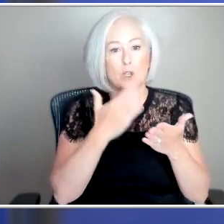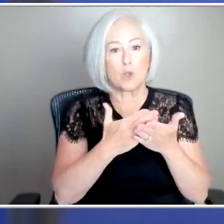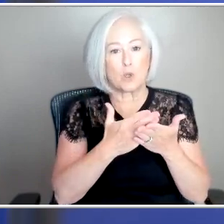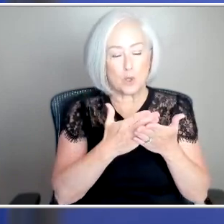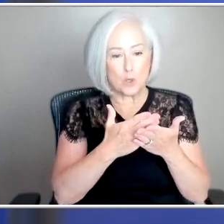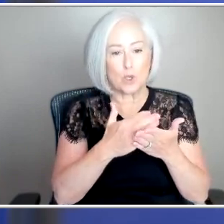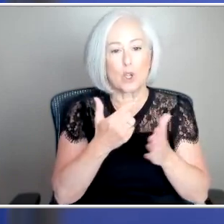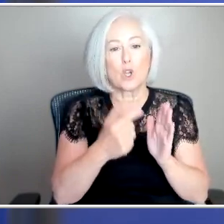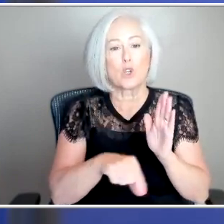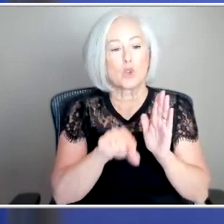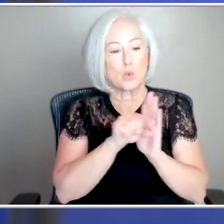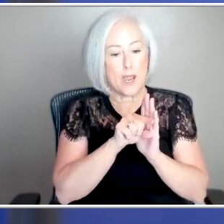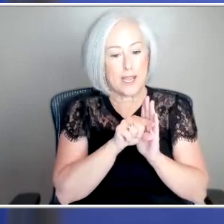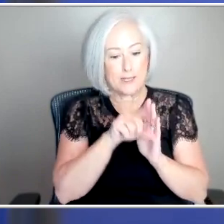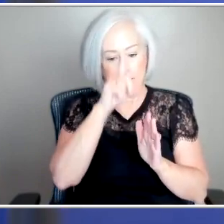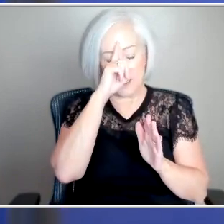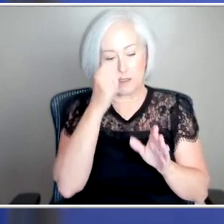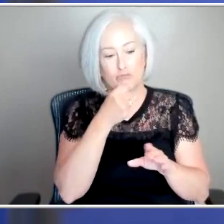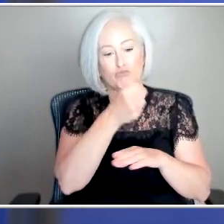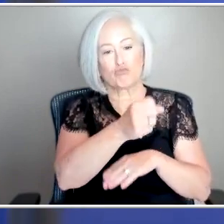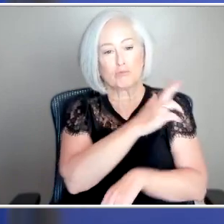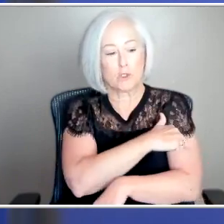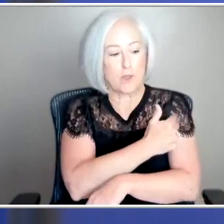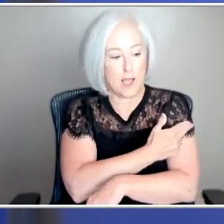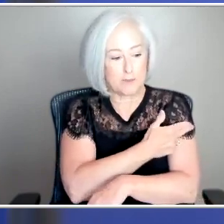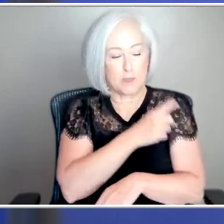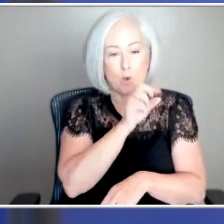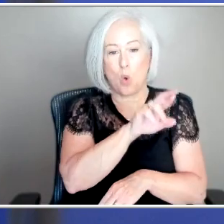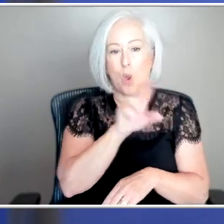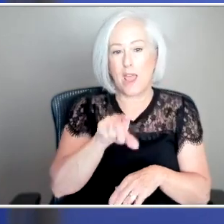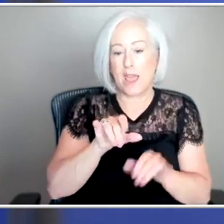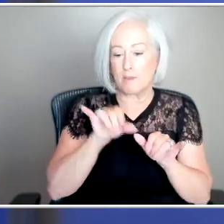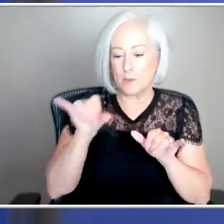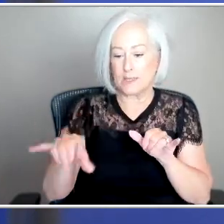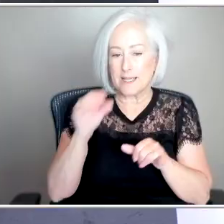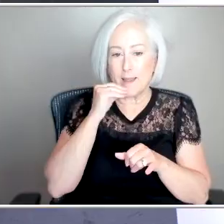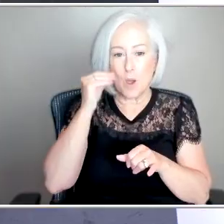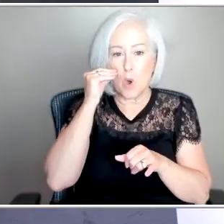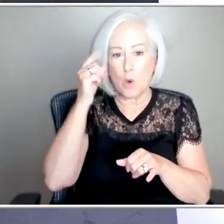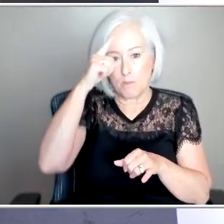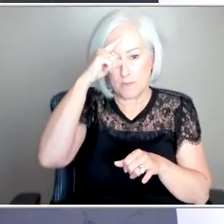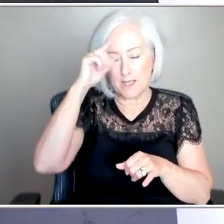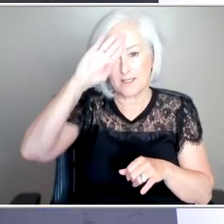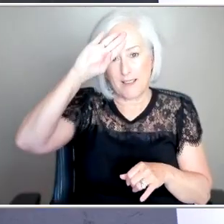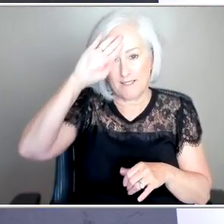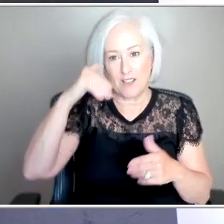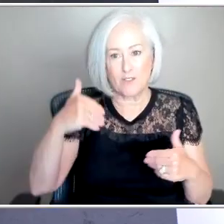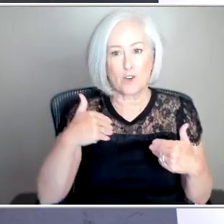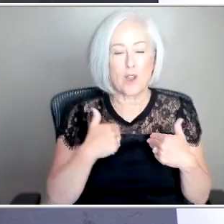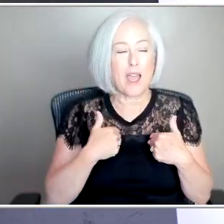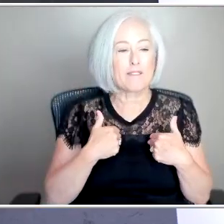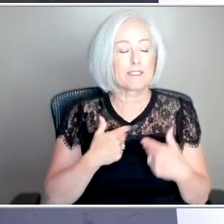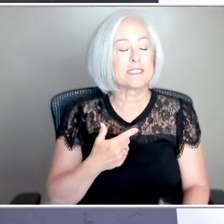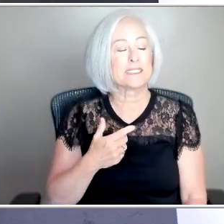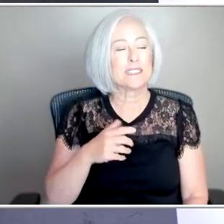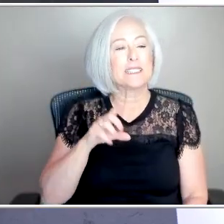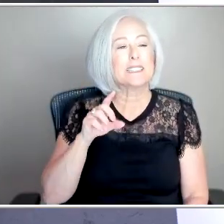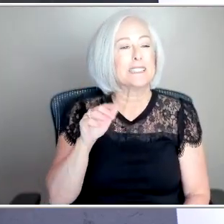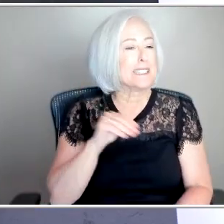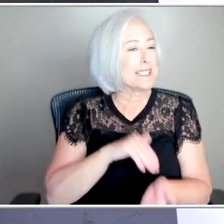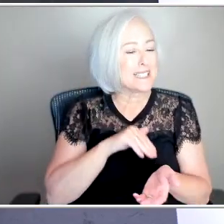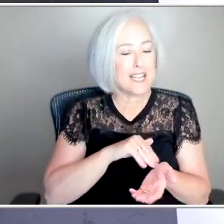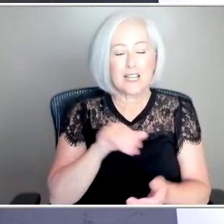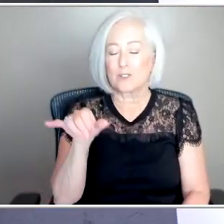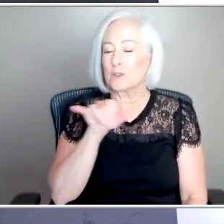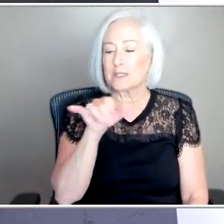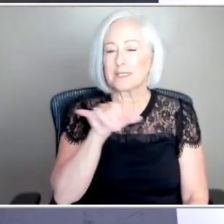stay home because I'm fevering or trying to avoid getting sick, It's just it's like Dr. Abiyankar. It's just like the others, all these sucker